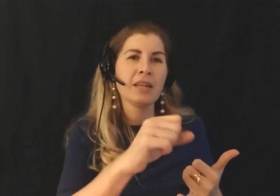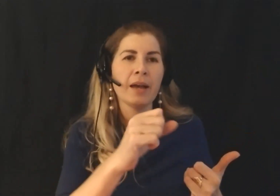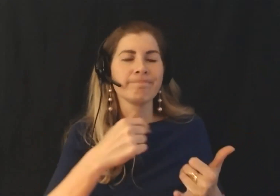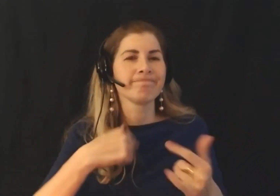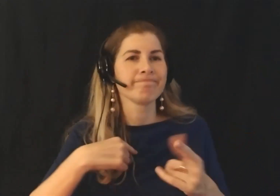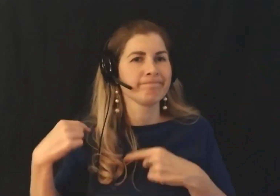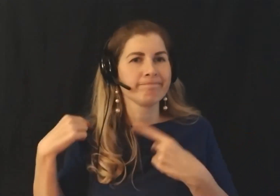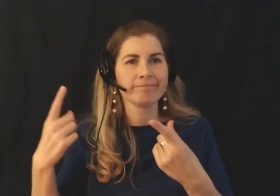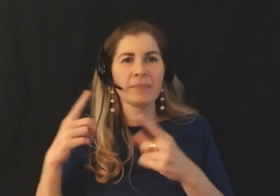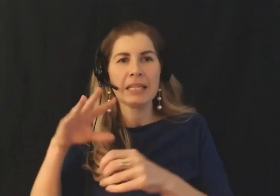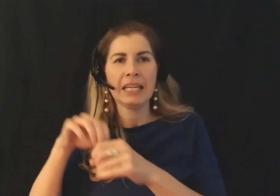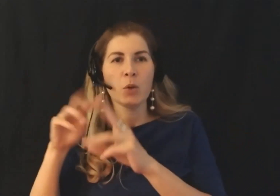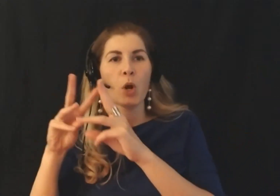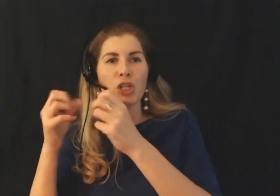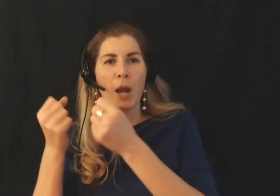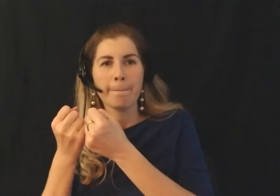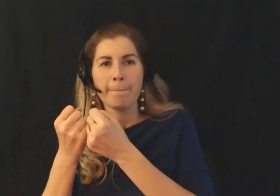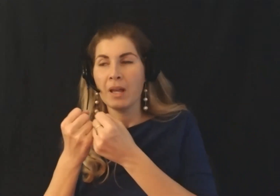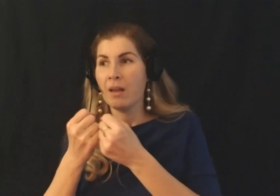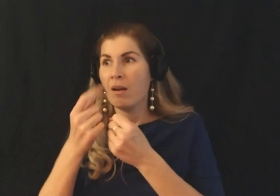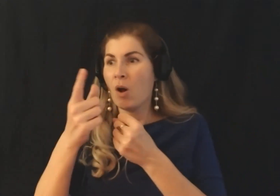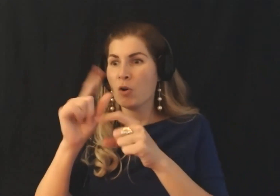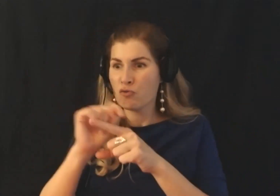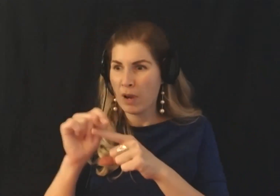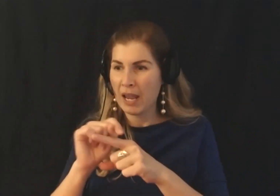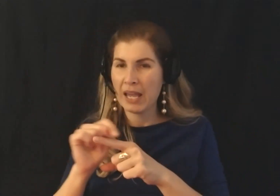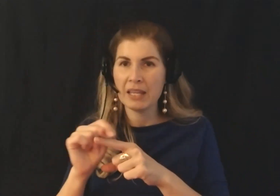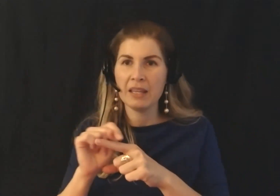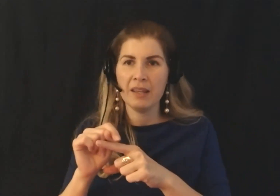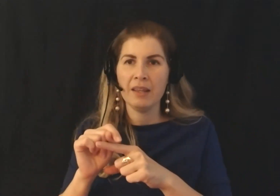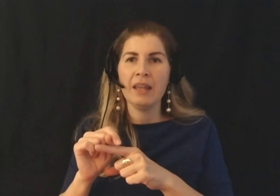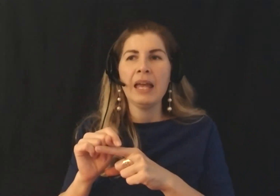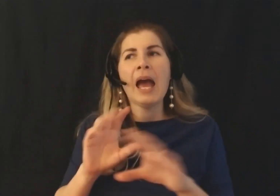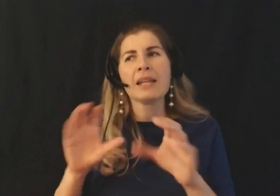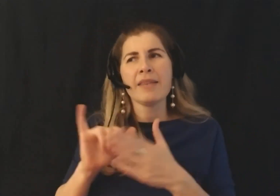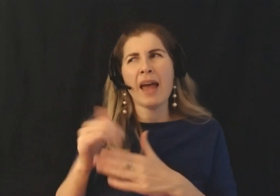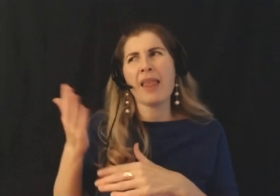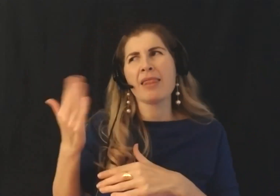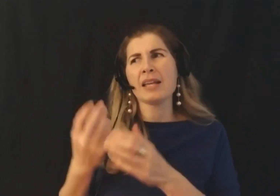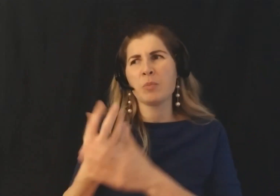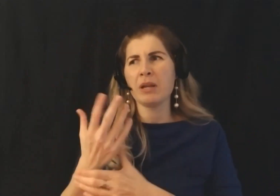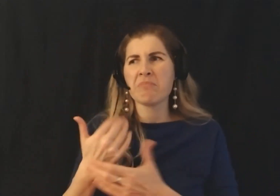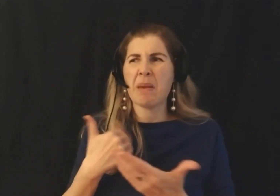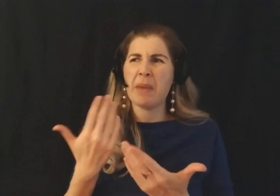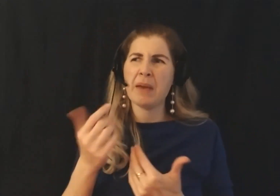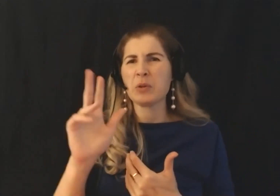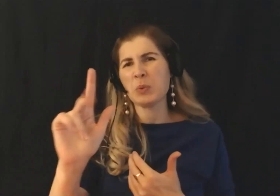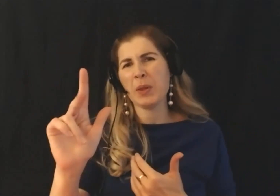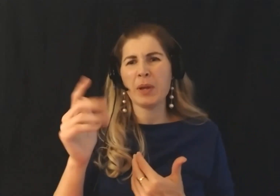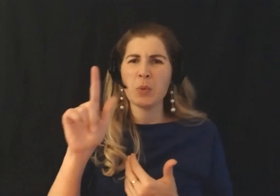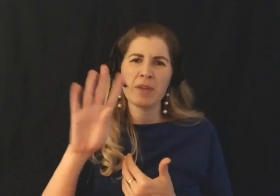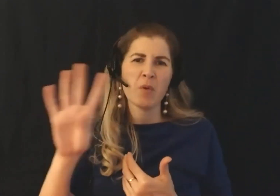some workshops, and so far, all the training the stuff I did back in the late spring, I never had more than 23 or